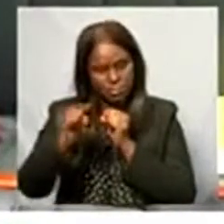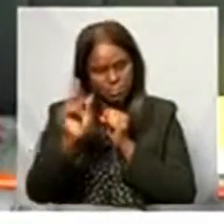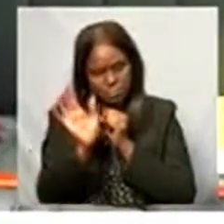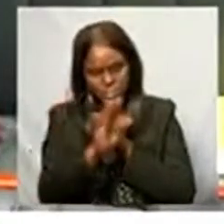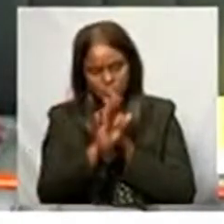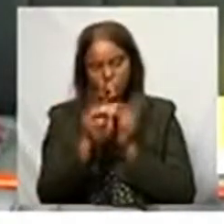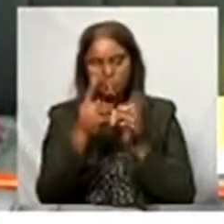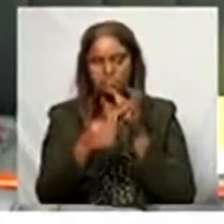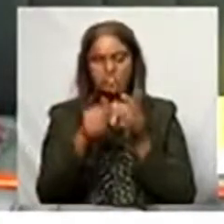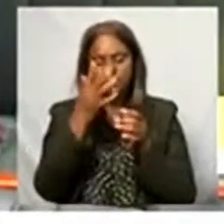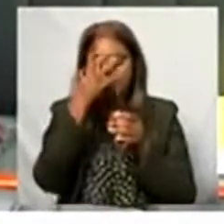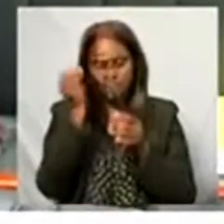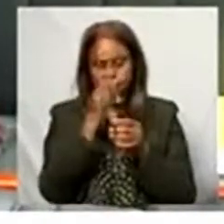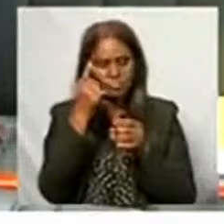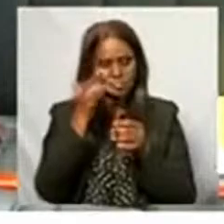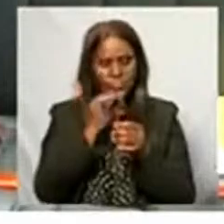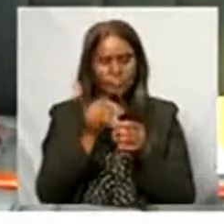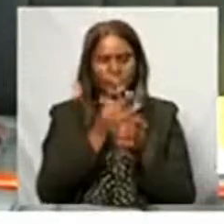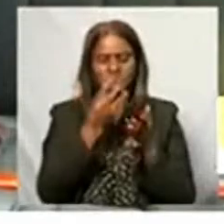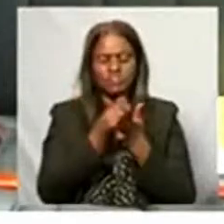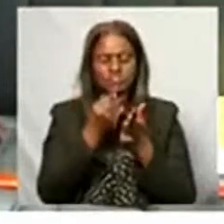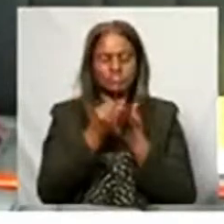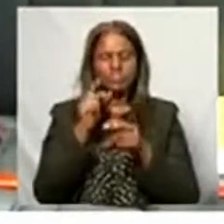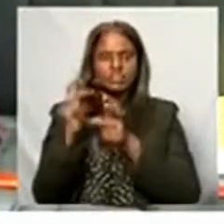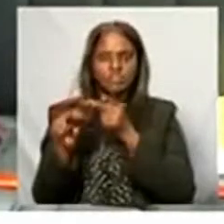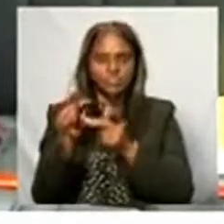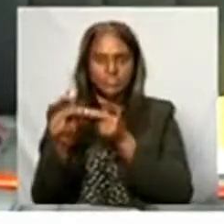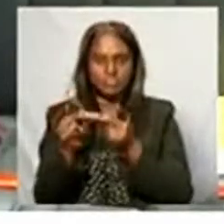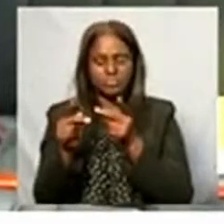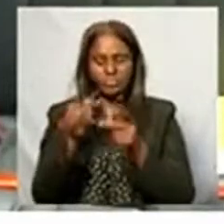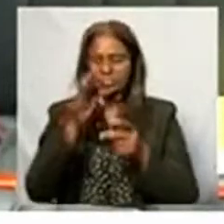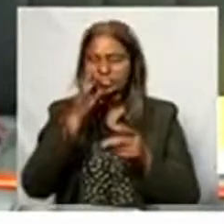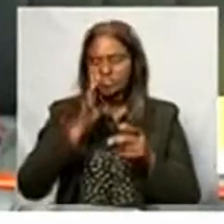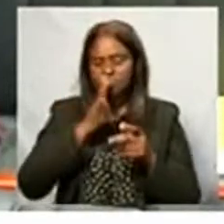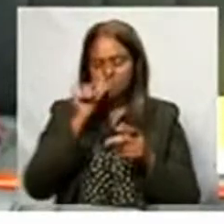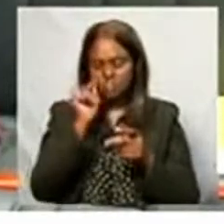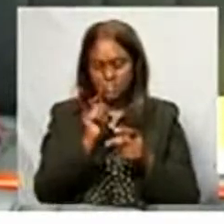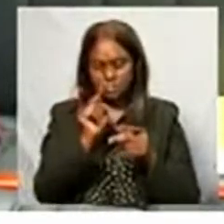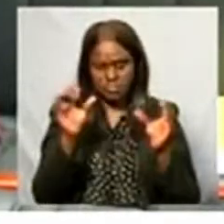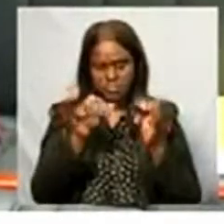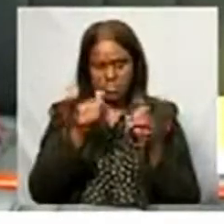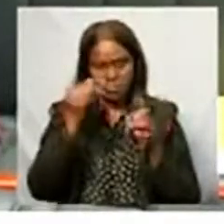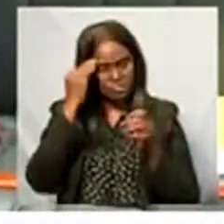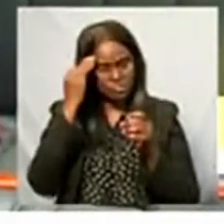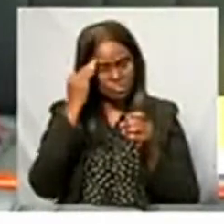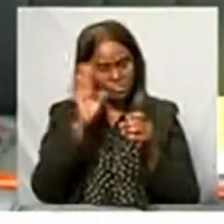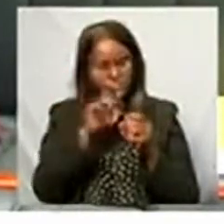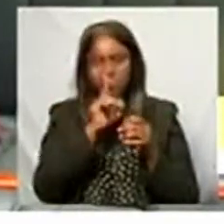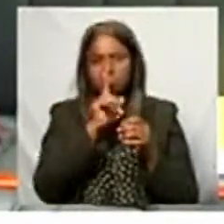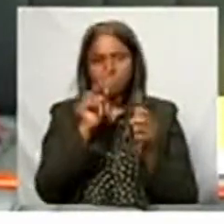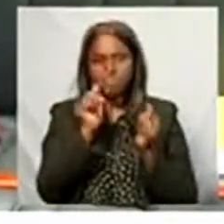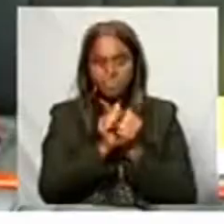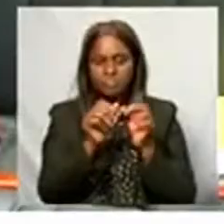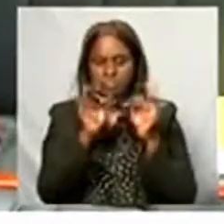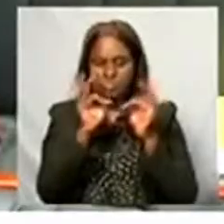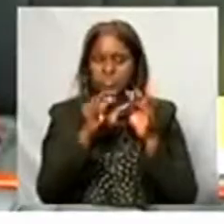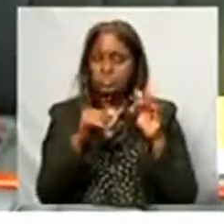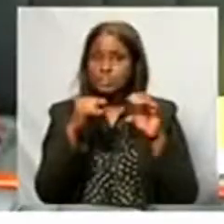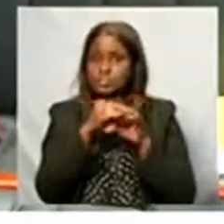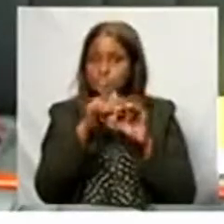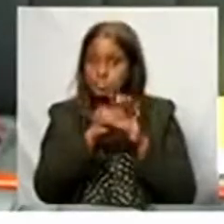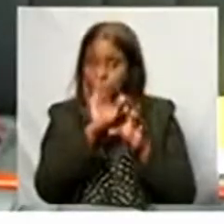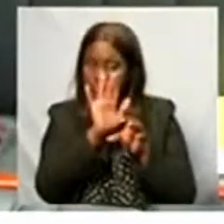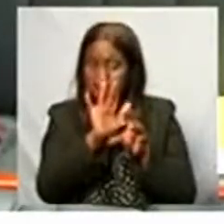wanton disregard for accounting processes. Madam Speaker, the committee is confident that with effective engagement